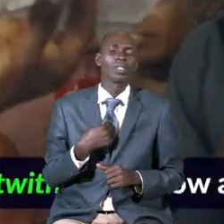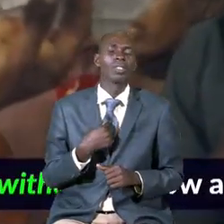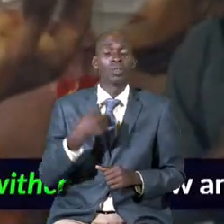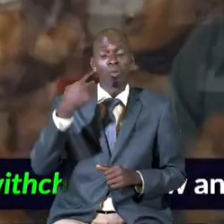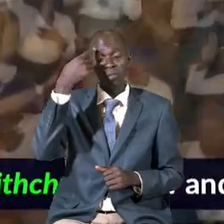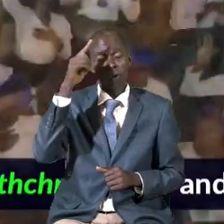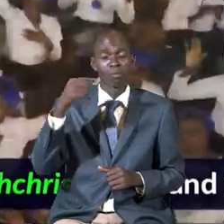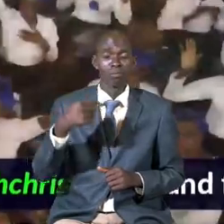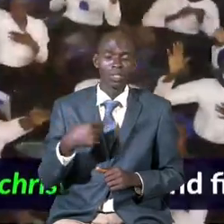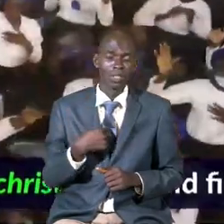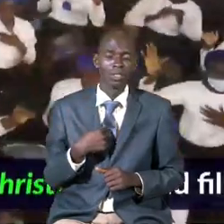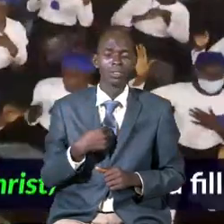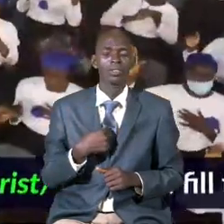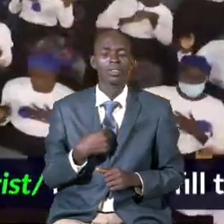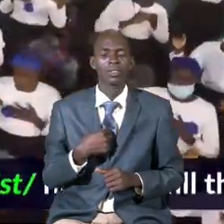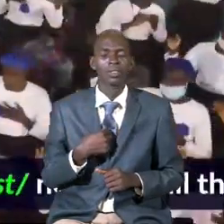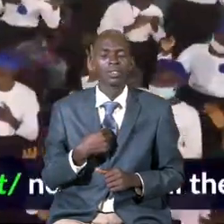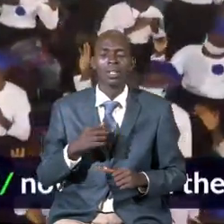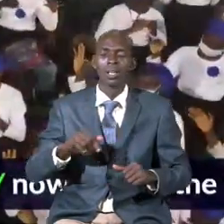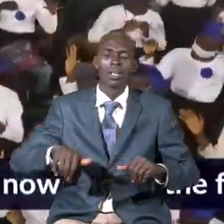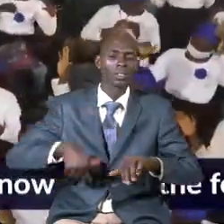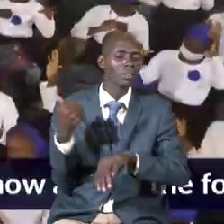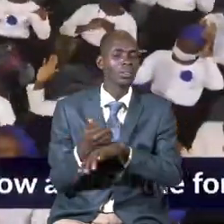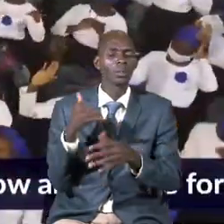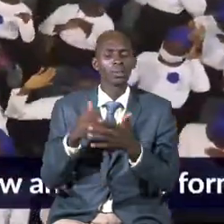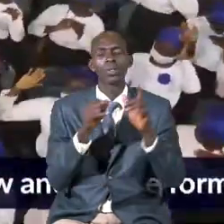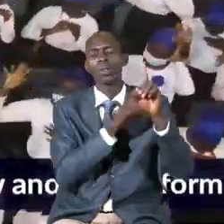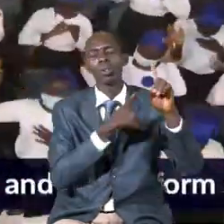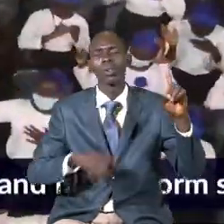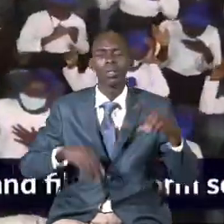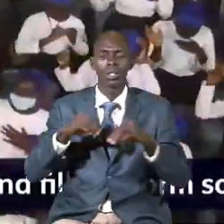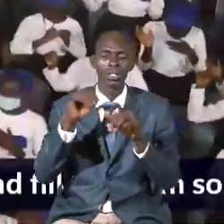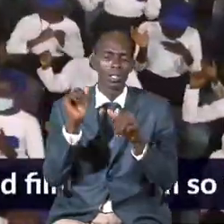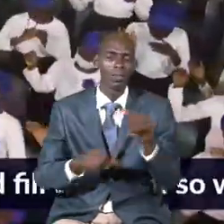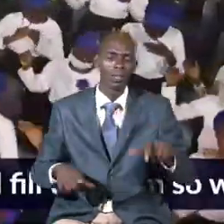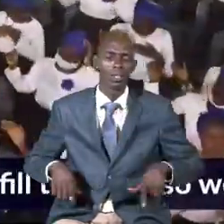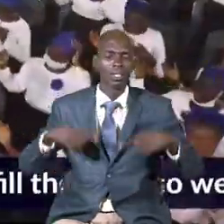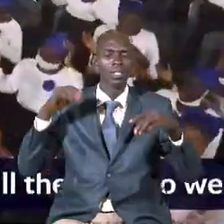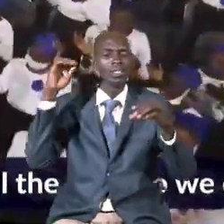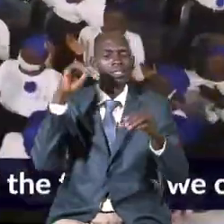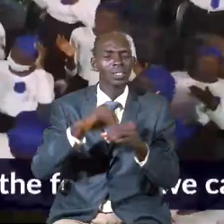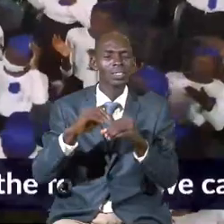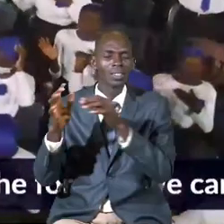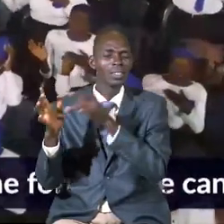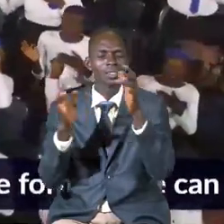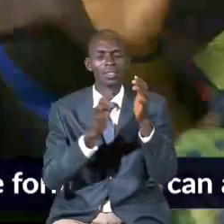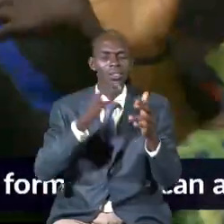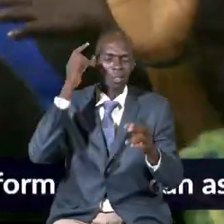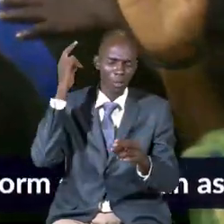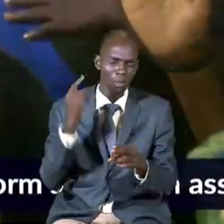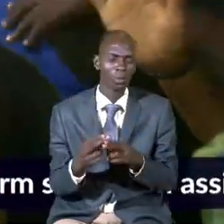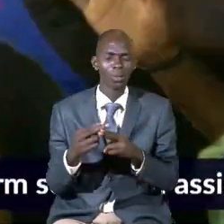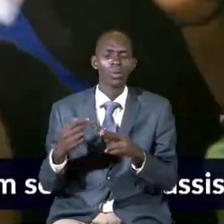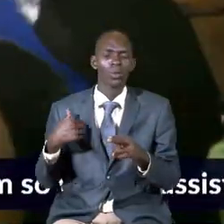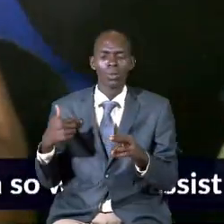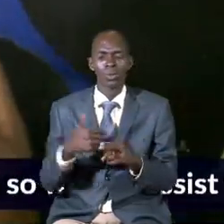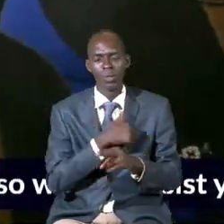me confirming lord in every life in jesus name we